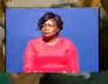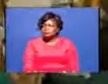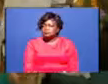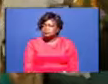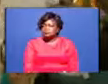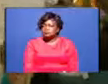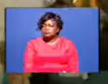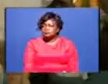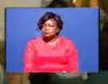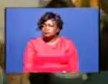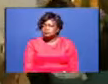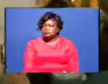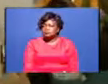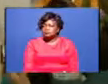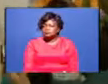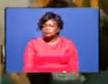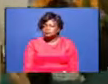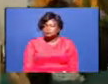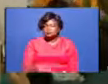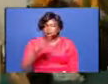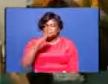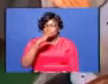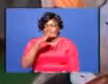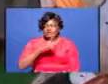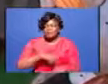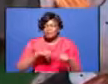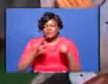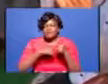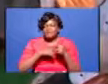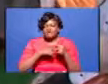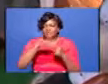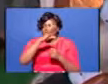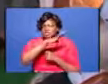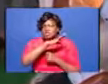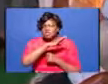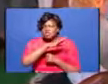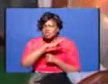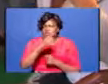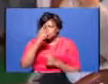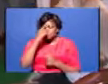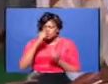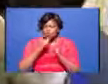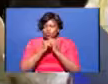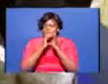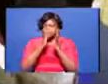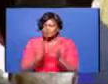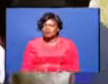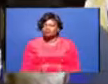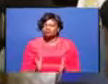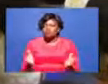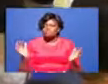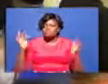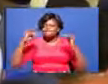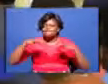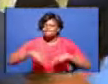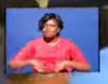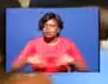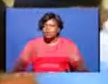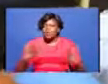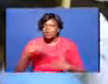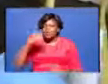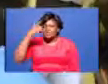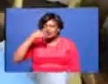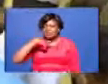Friday evening at 7 p.m., Hindu worshippers converge at a constructed temple in Thika, Kiambu